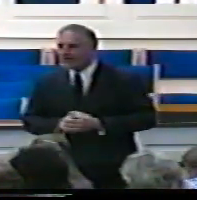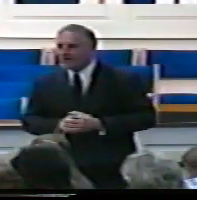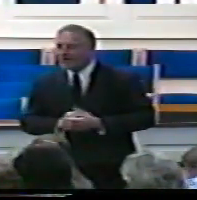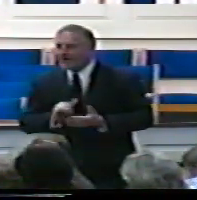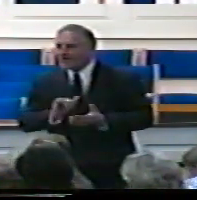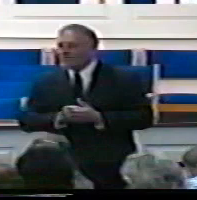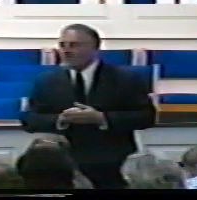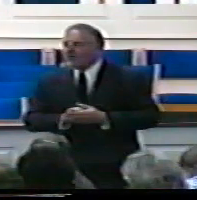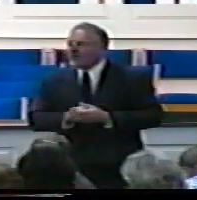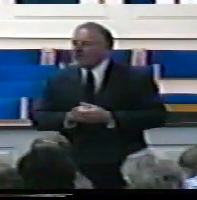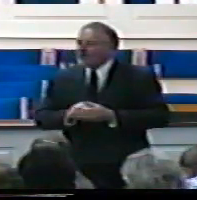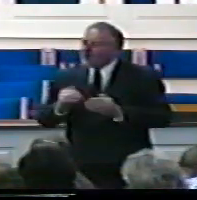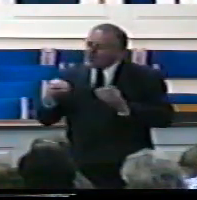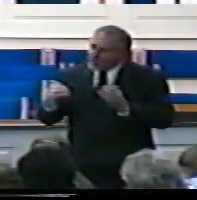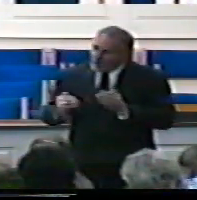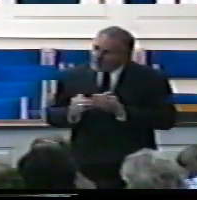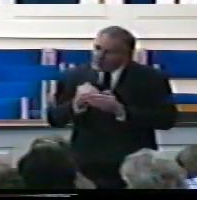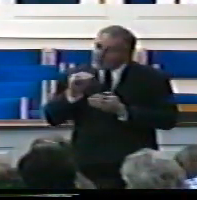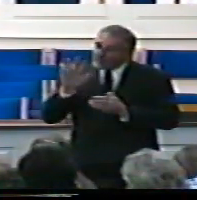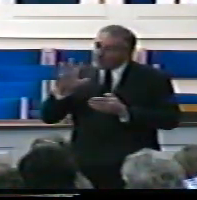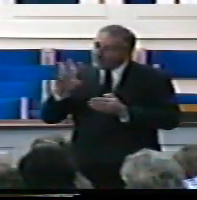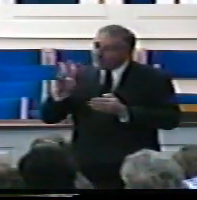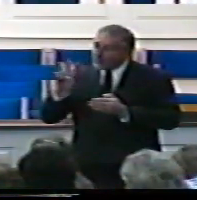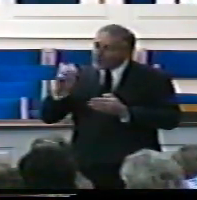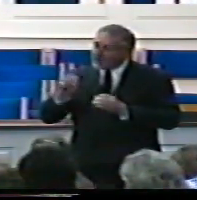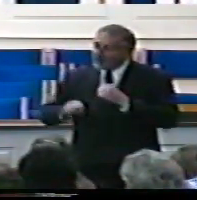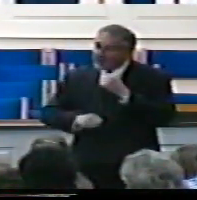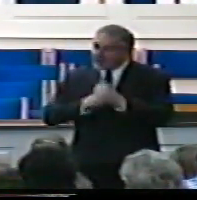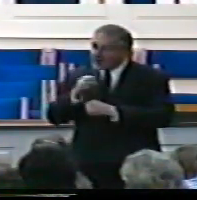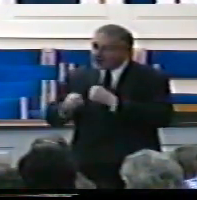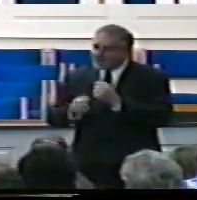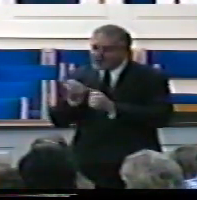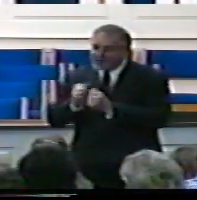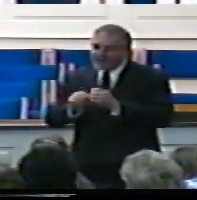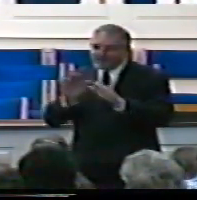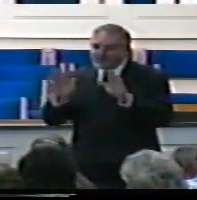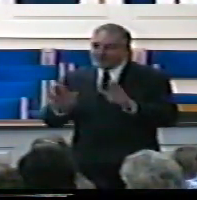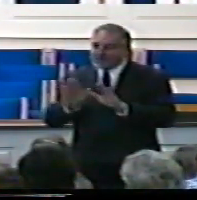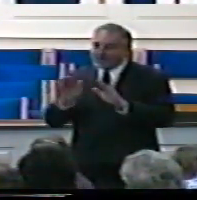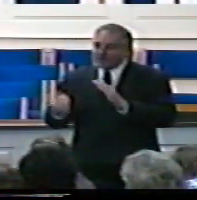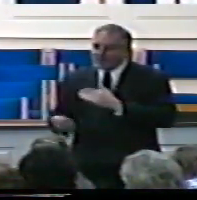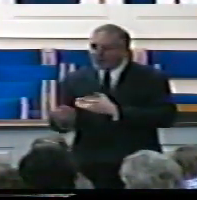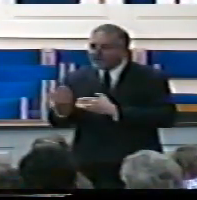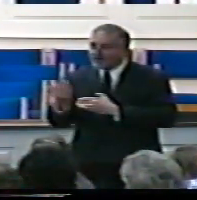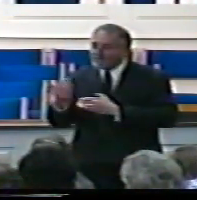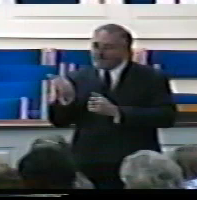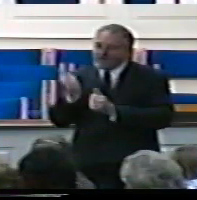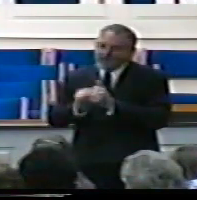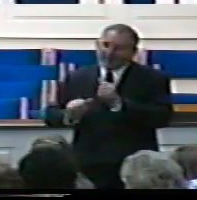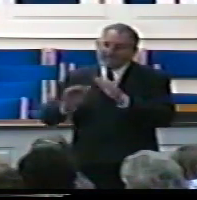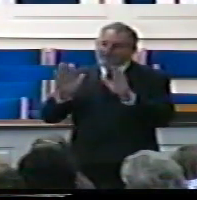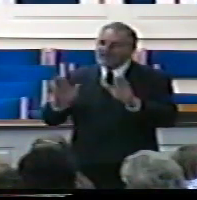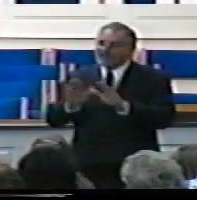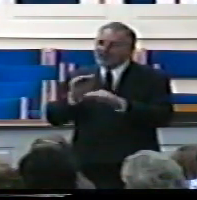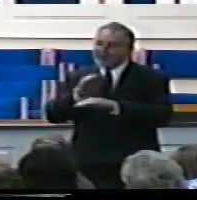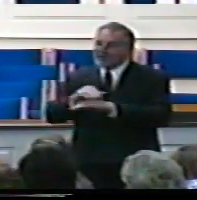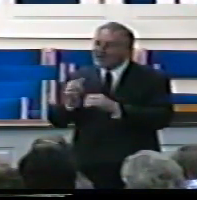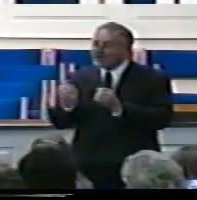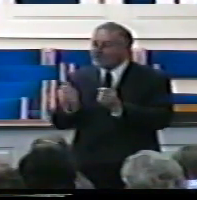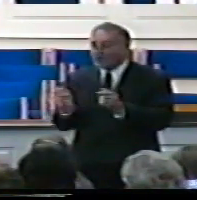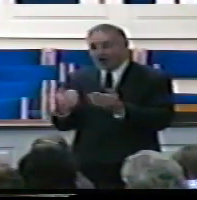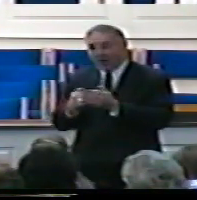that nearly 40 years, every Sunday morning, every Sunday night, almost without